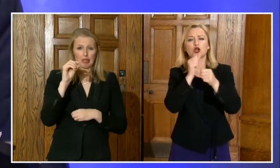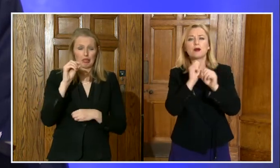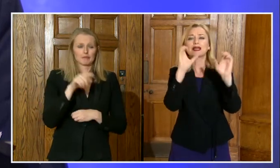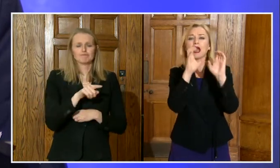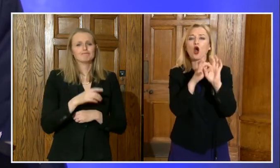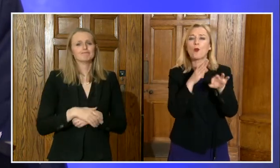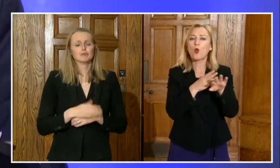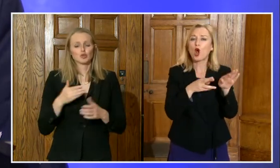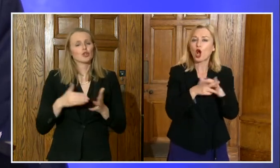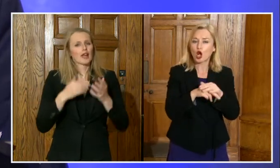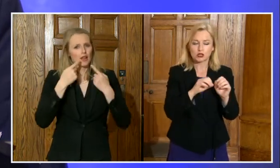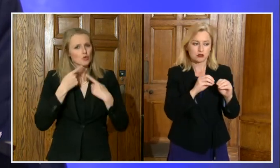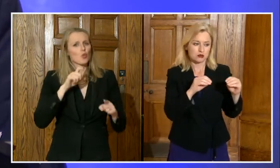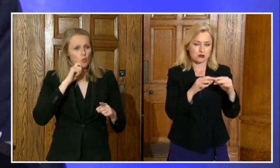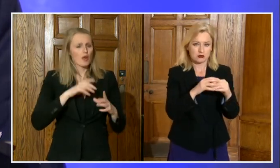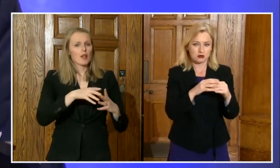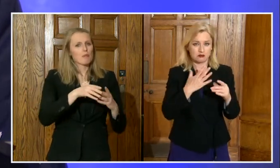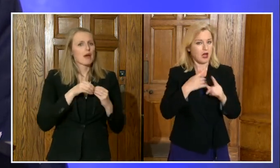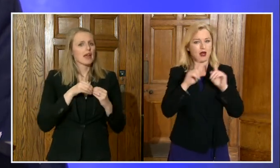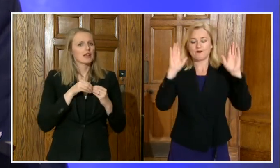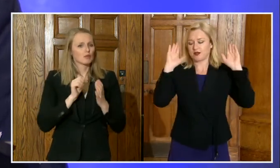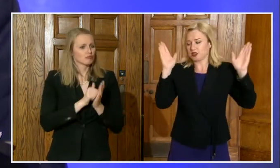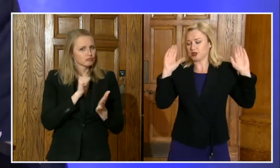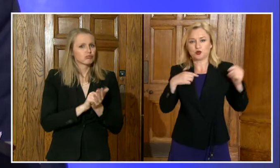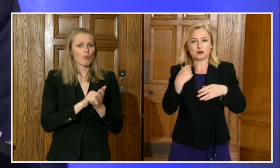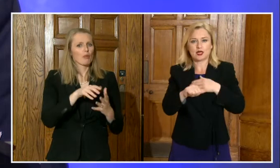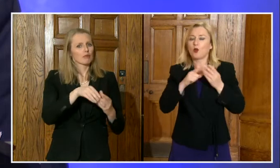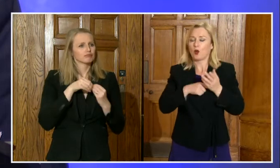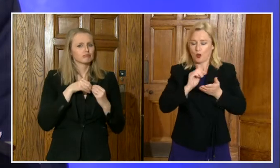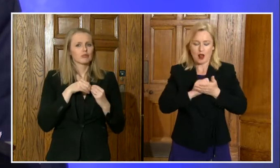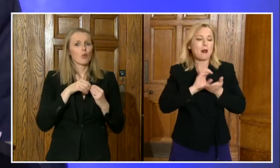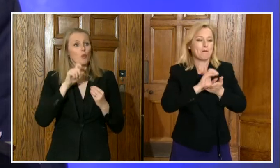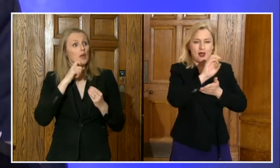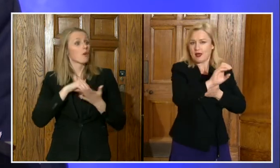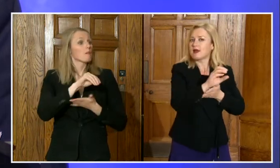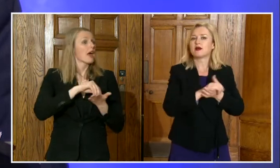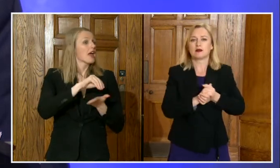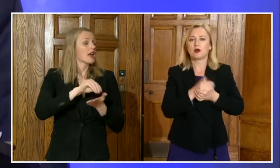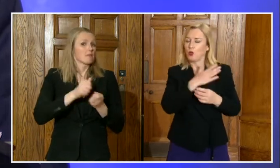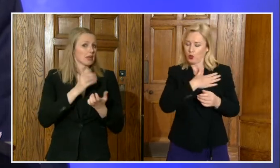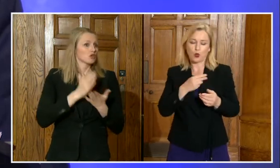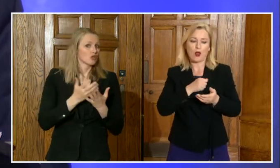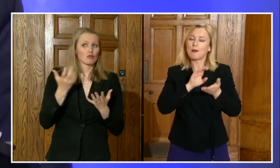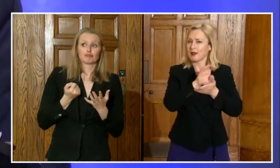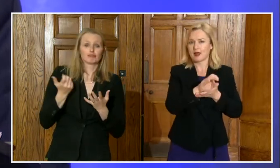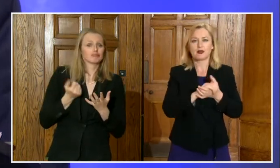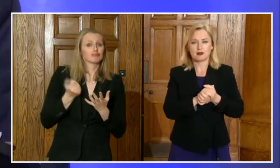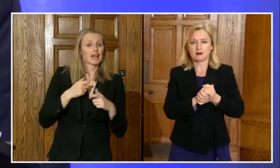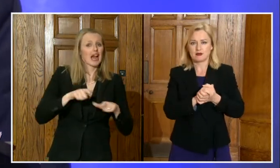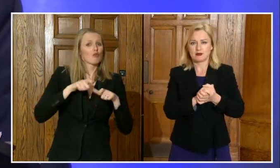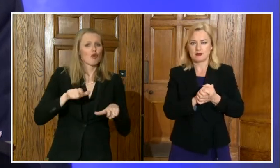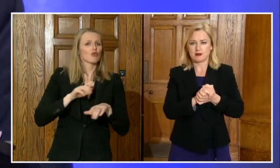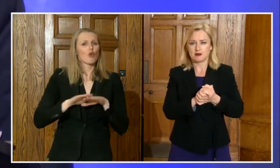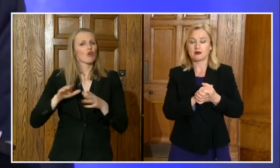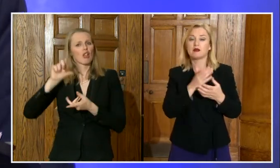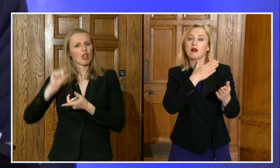I've announced today that we will be paying domiciliary care providers up to what they have been doing and the payments they have been receiving in the past 3 months, plus